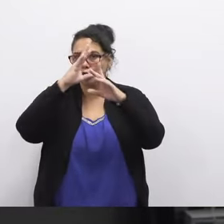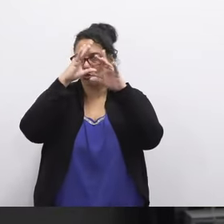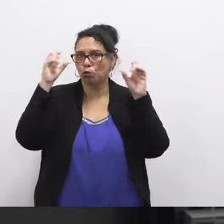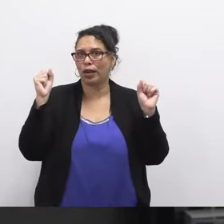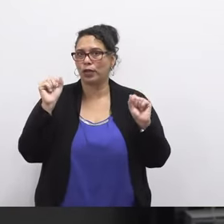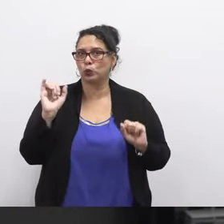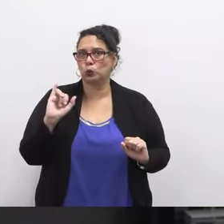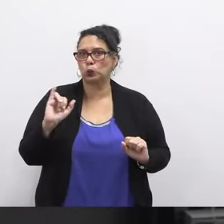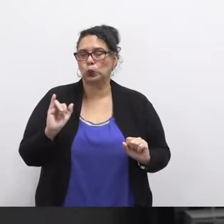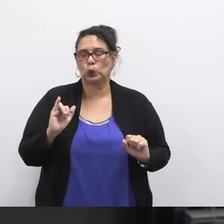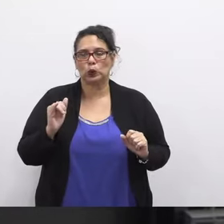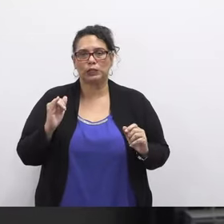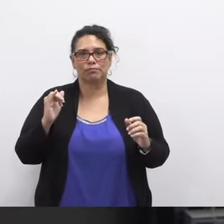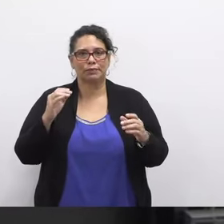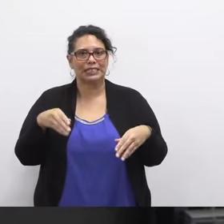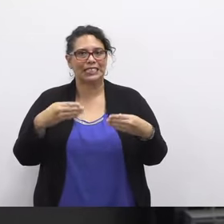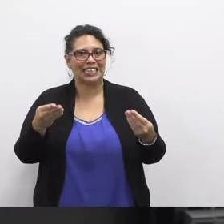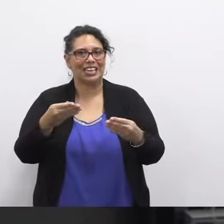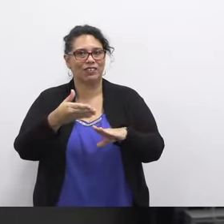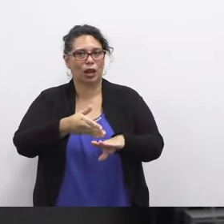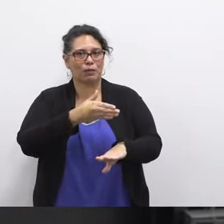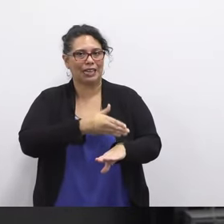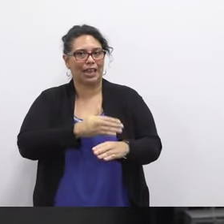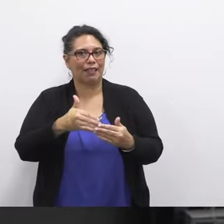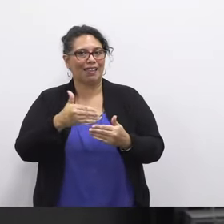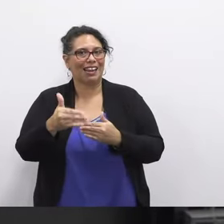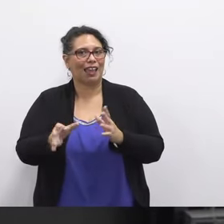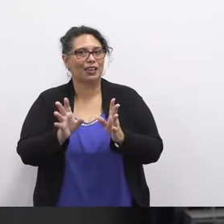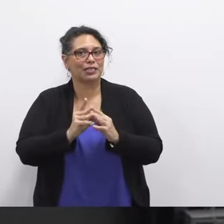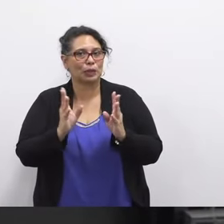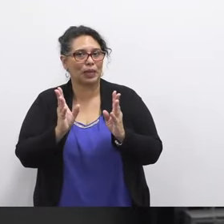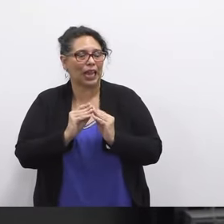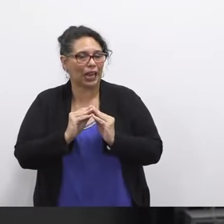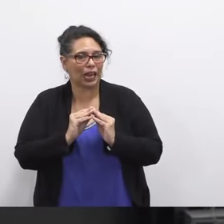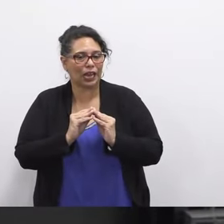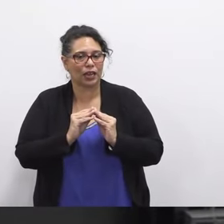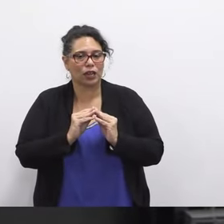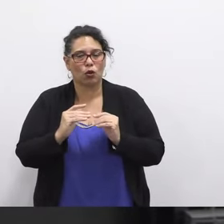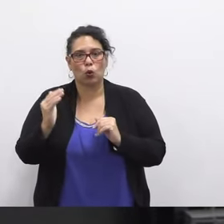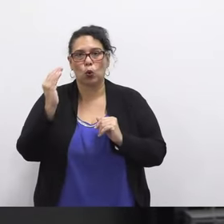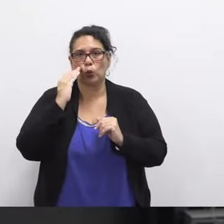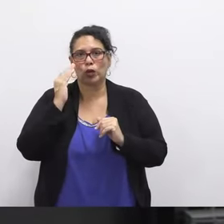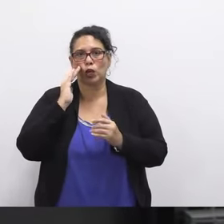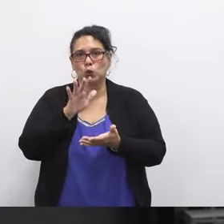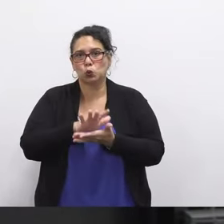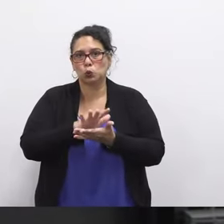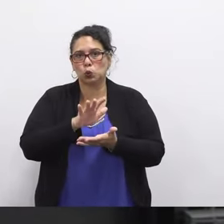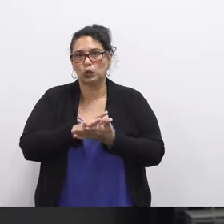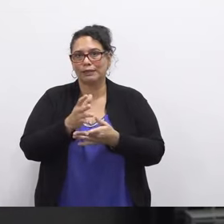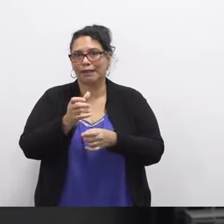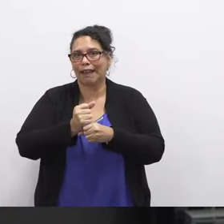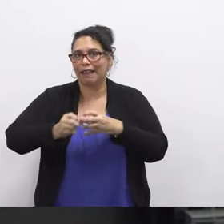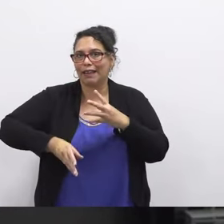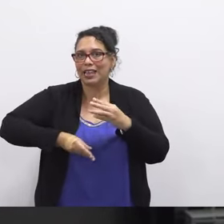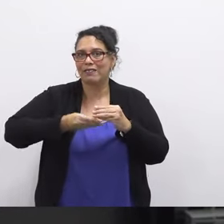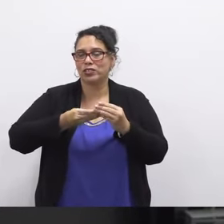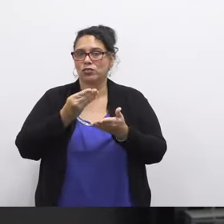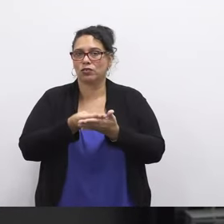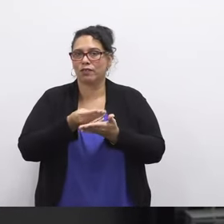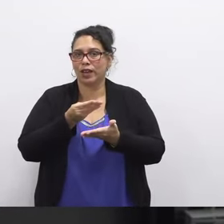superintendent to hopefully give an update in the next meeting where we know that school sites are getting that additional